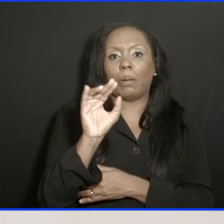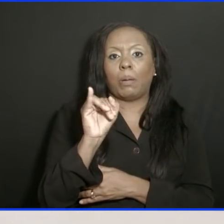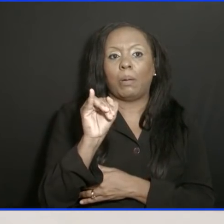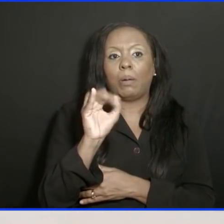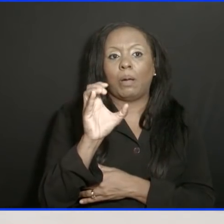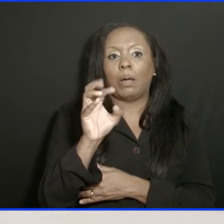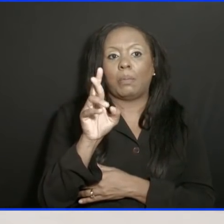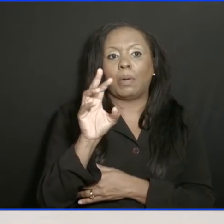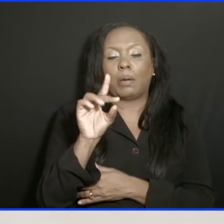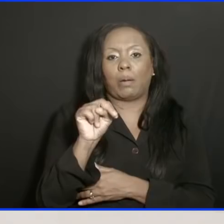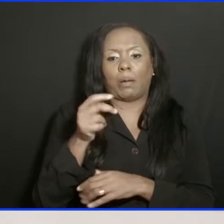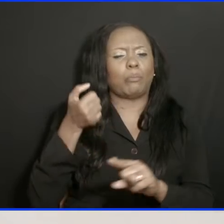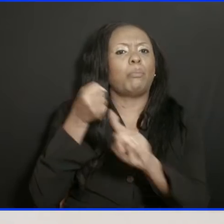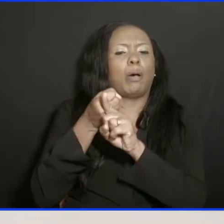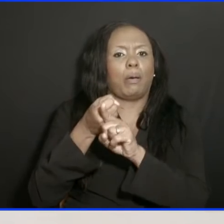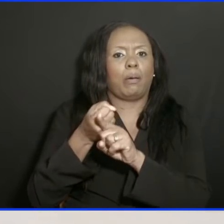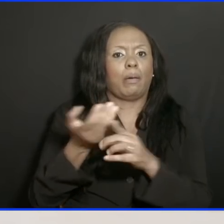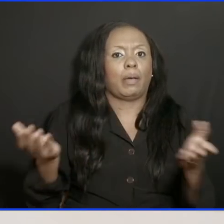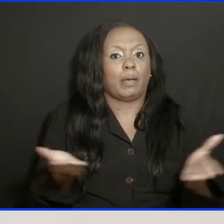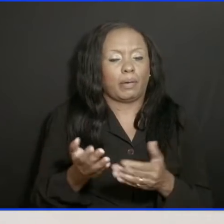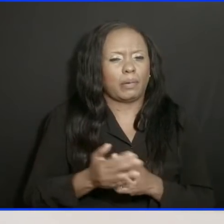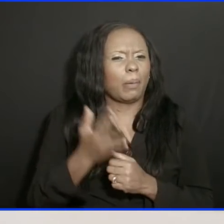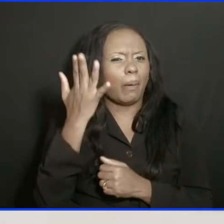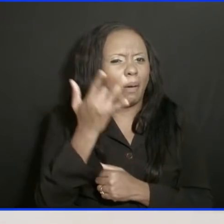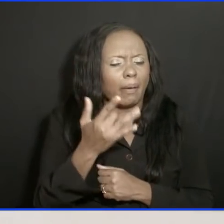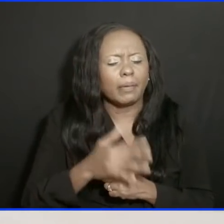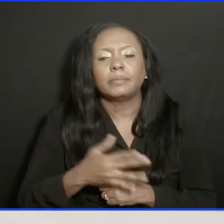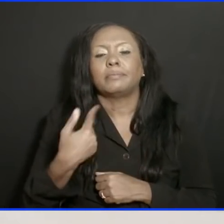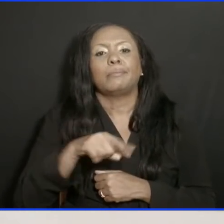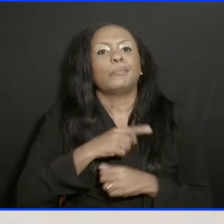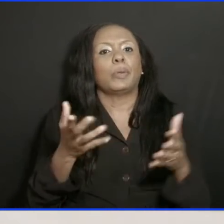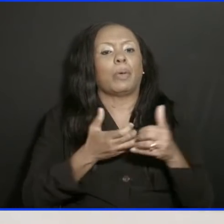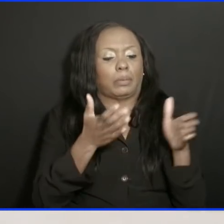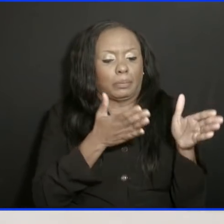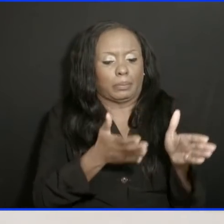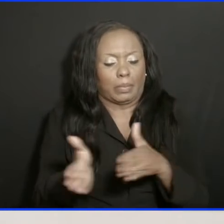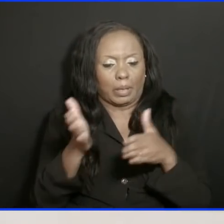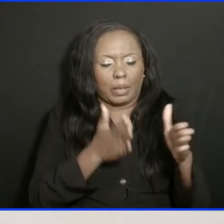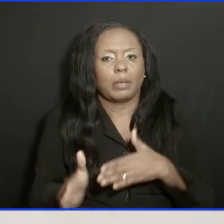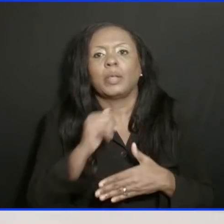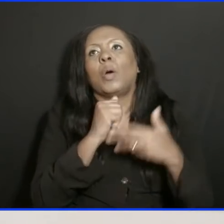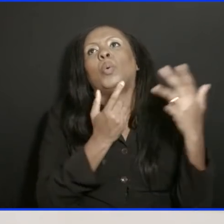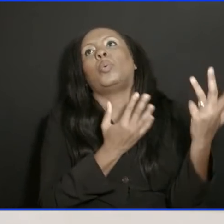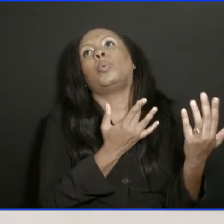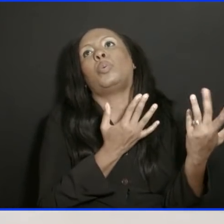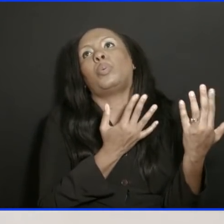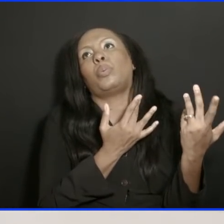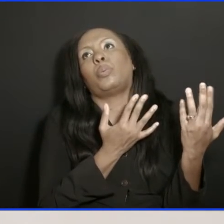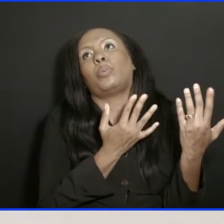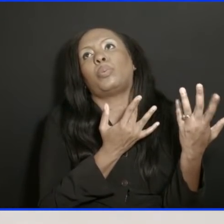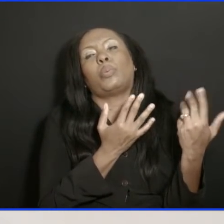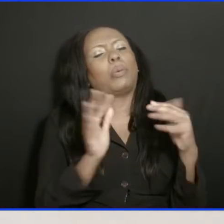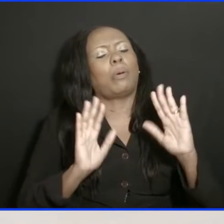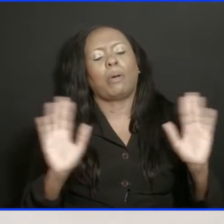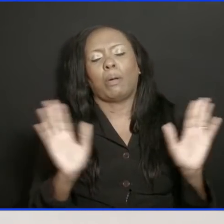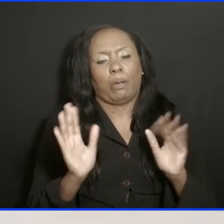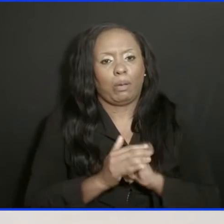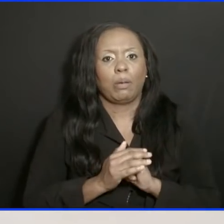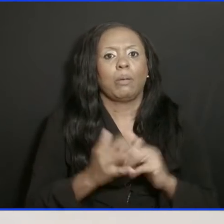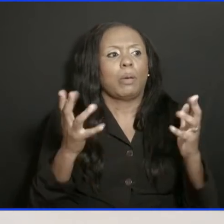Omicron variant. And we did so because that is how we operate. We don't wait for things to come. And